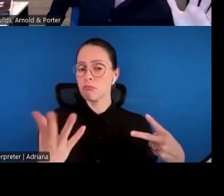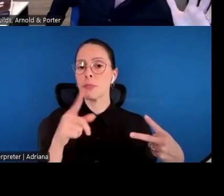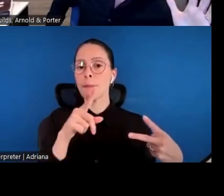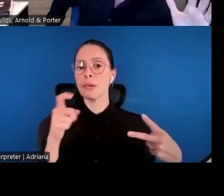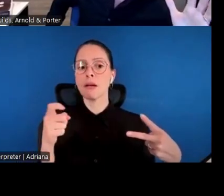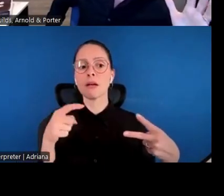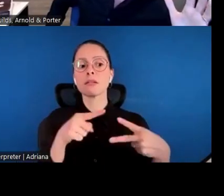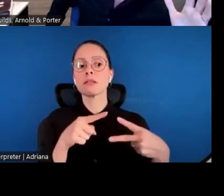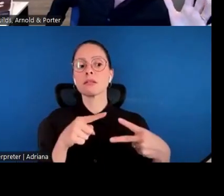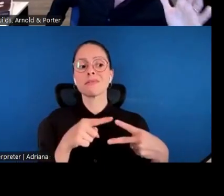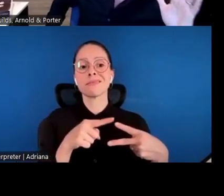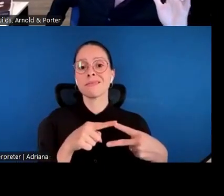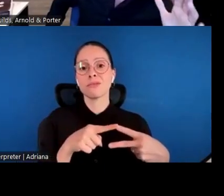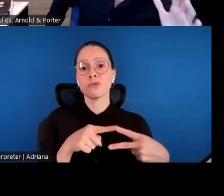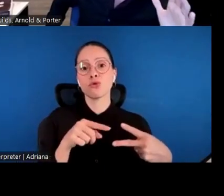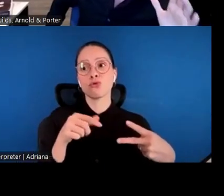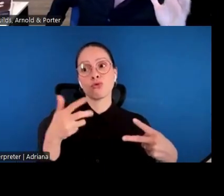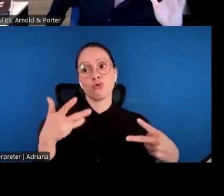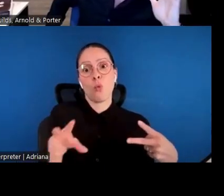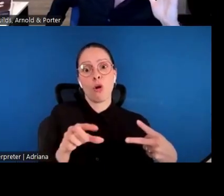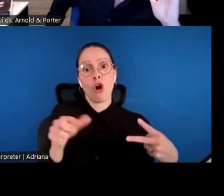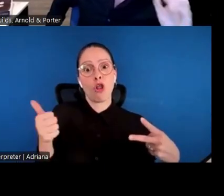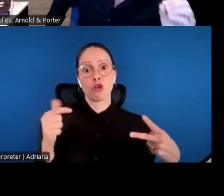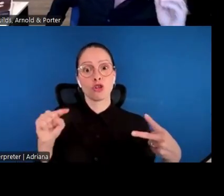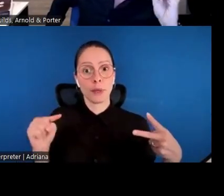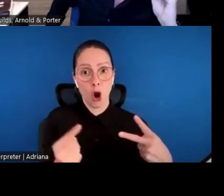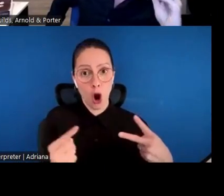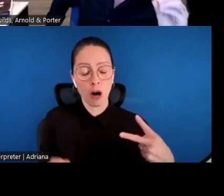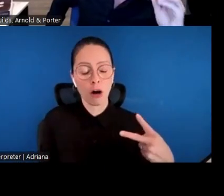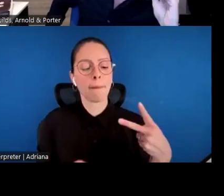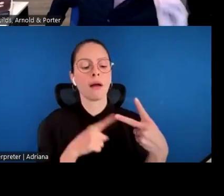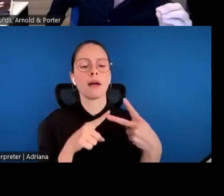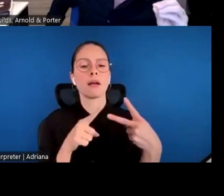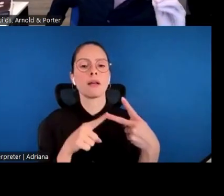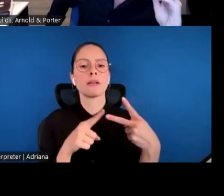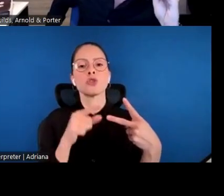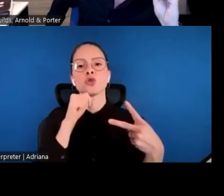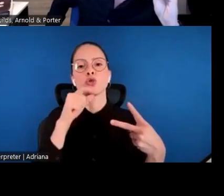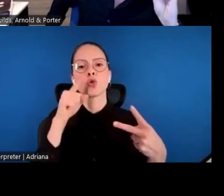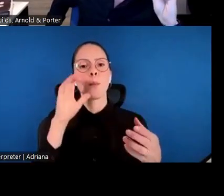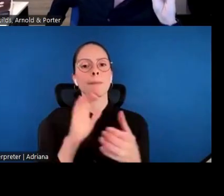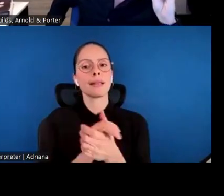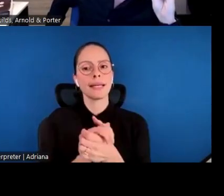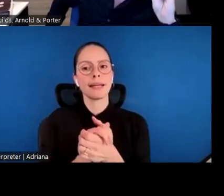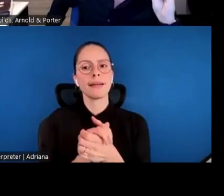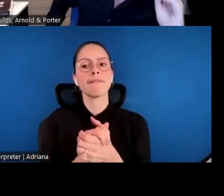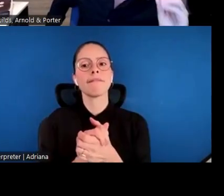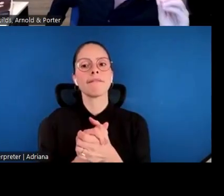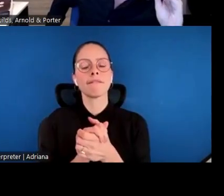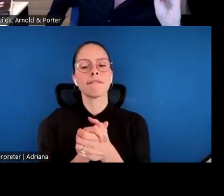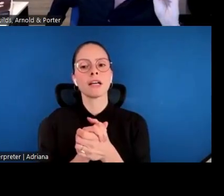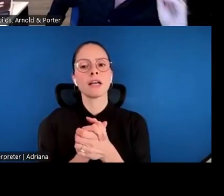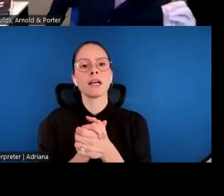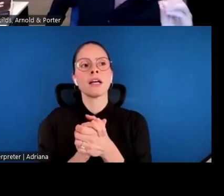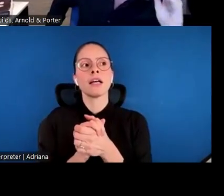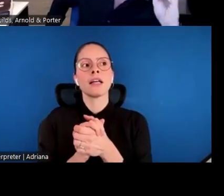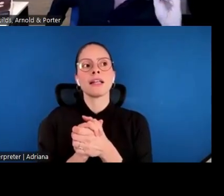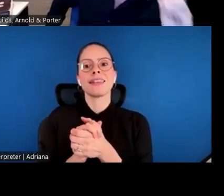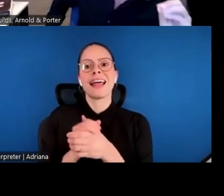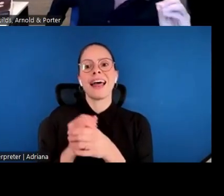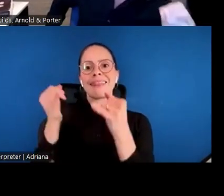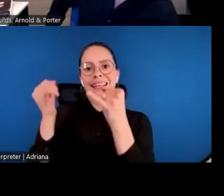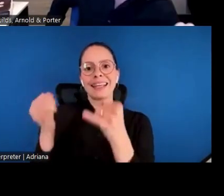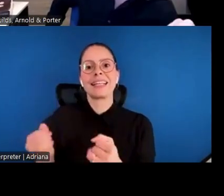harmed, and because they do not believe the individual should have the honor of wearing